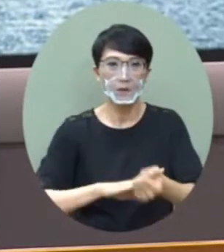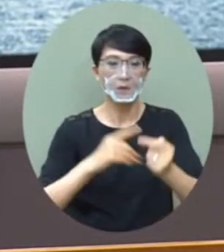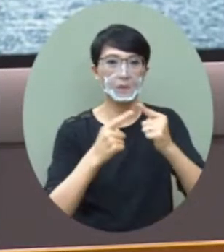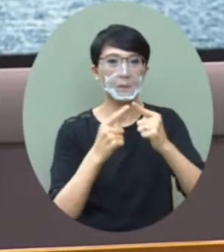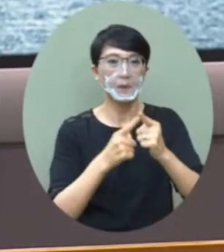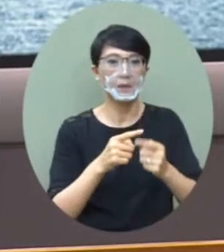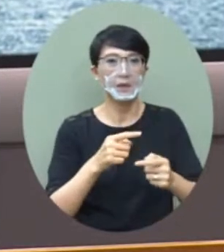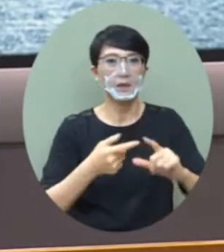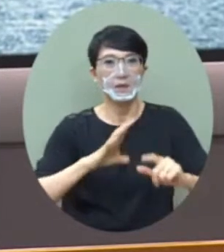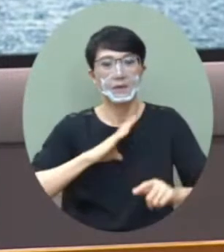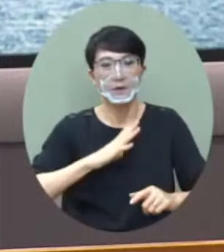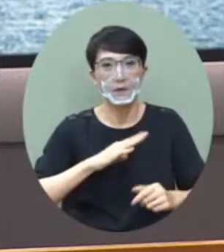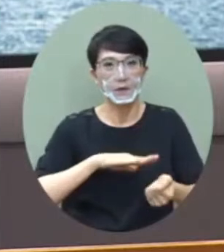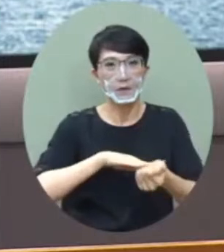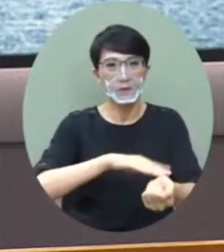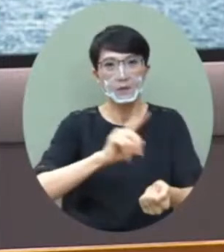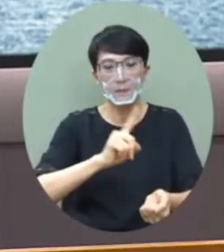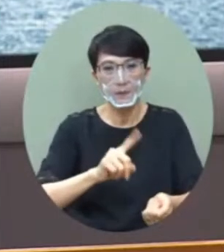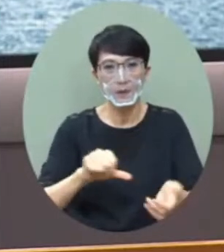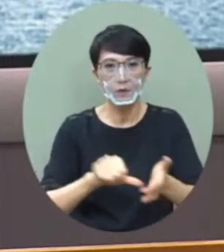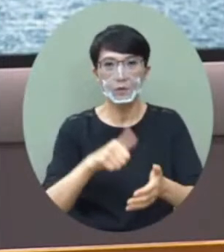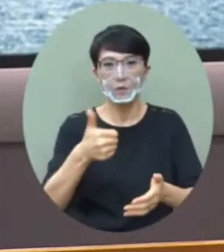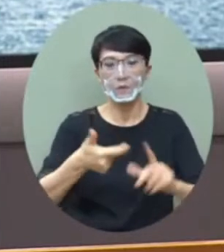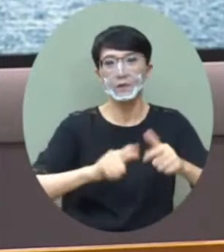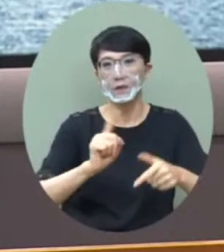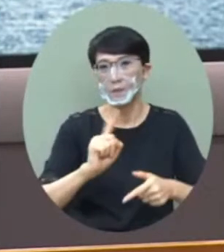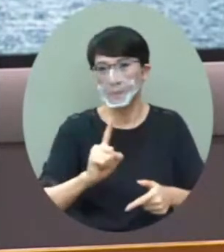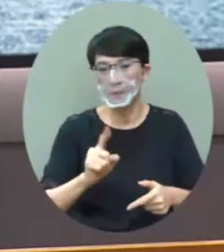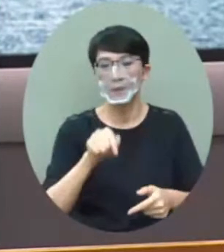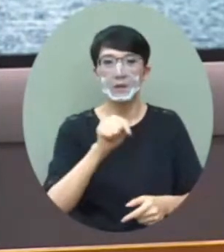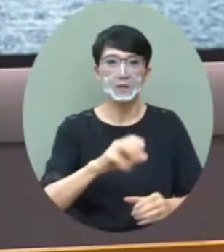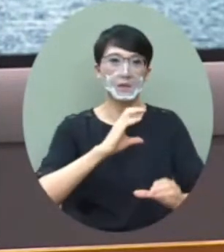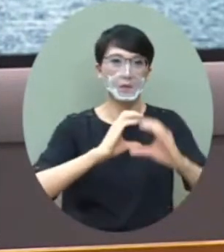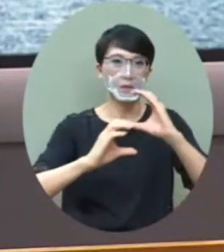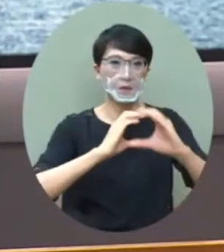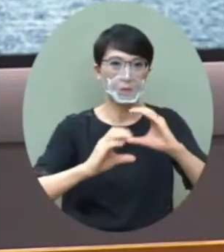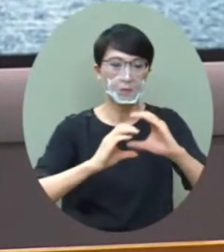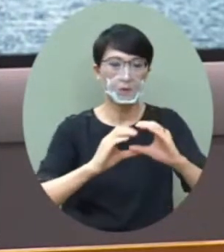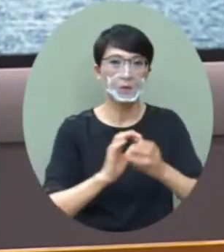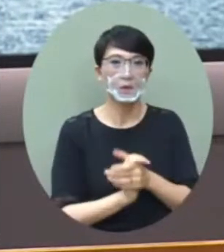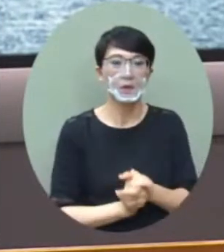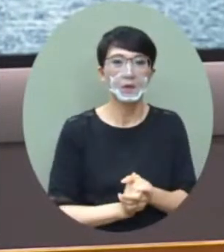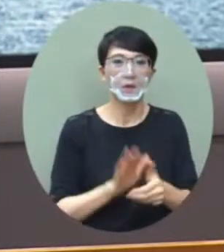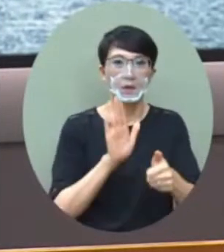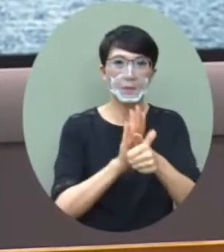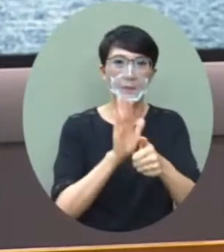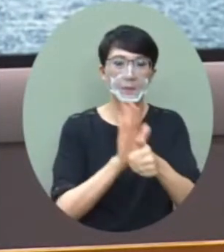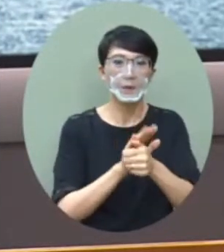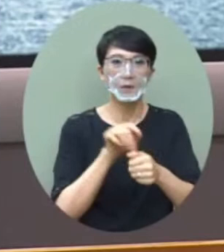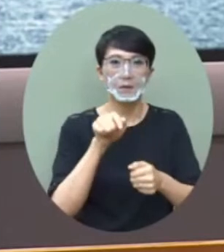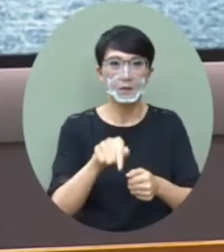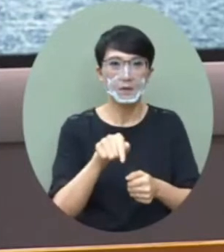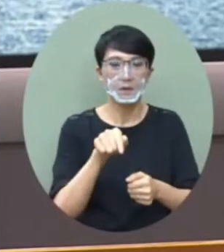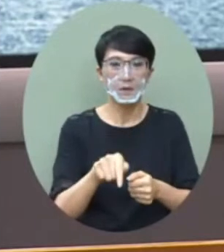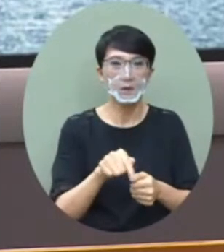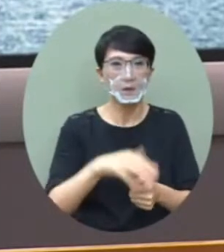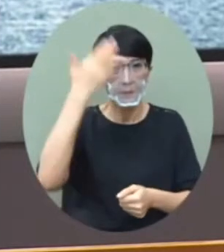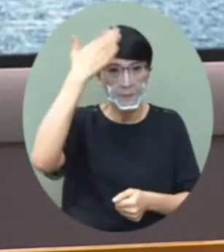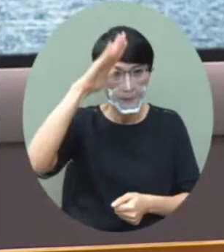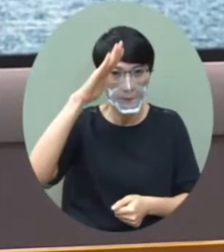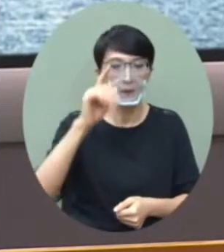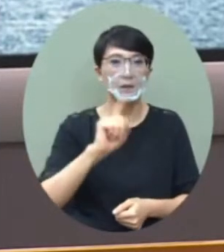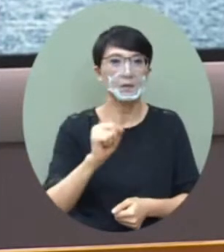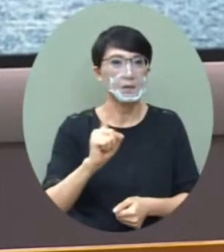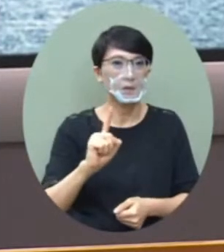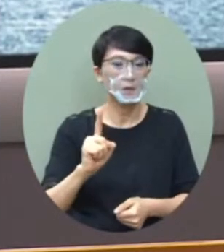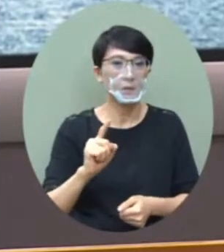for communication. We meet on a daily basis on the conditions and treatment of patients and to find out the best treatment.